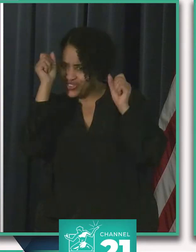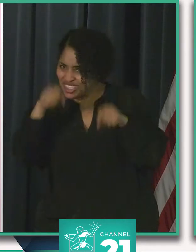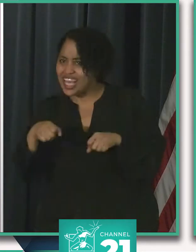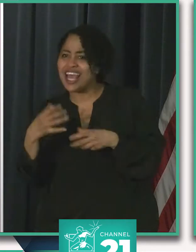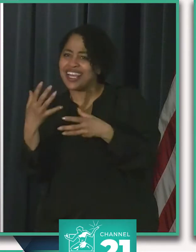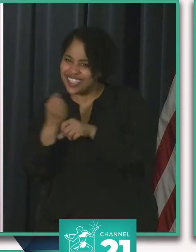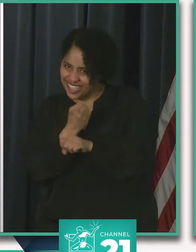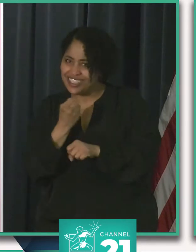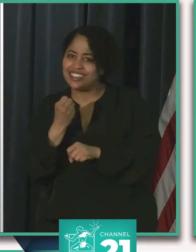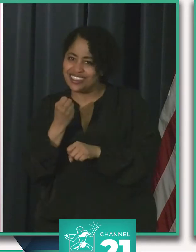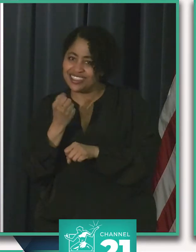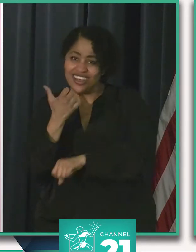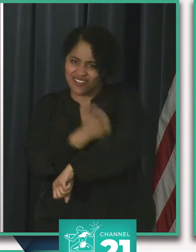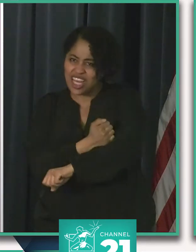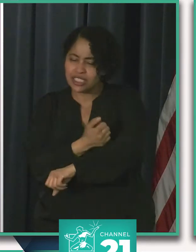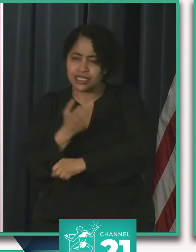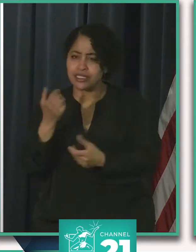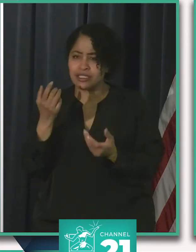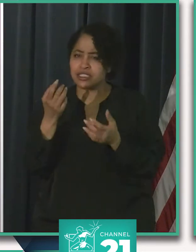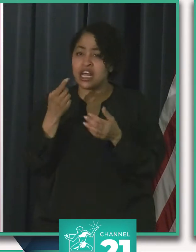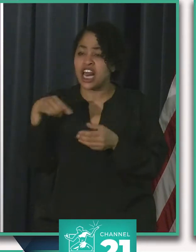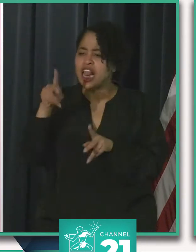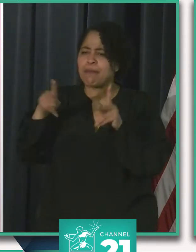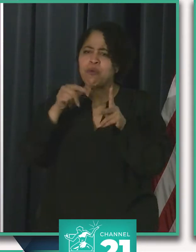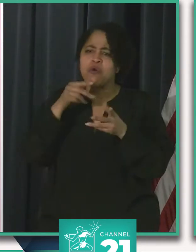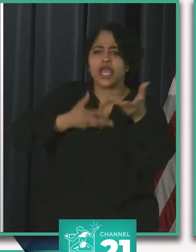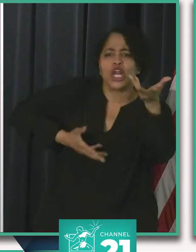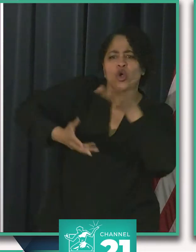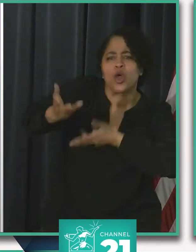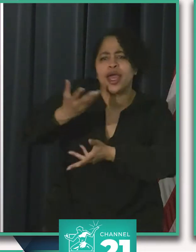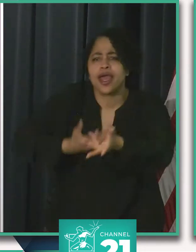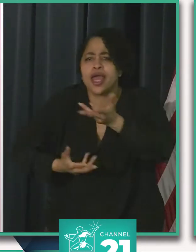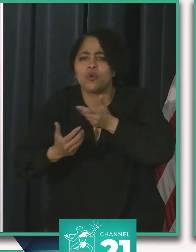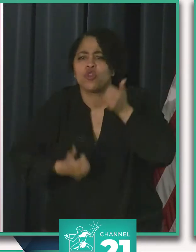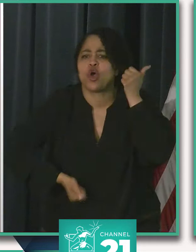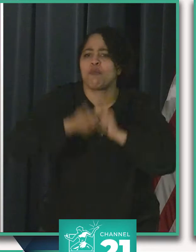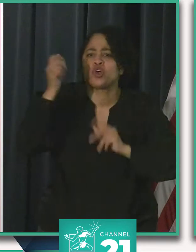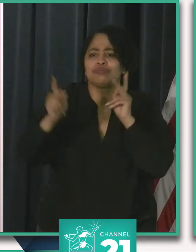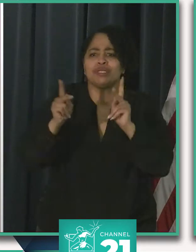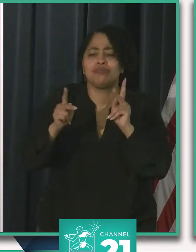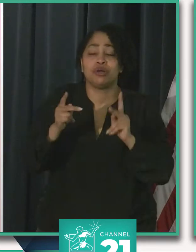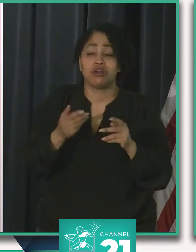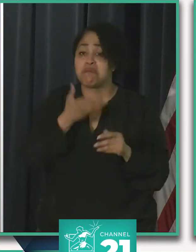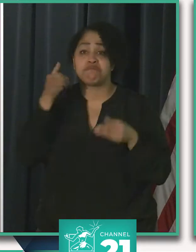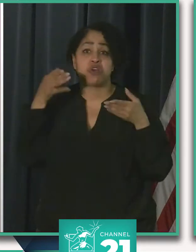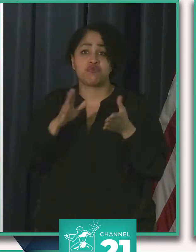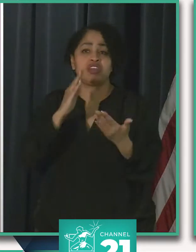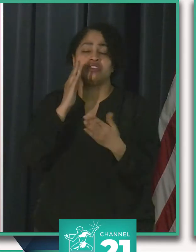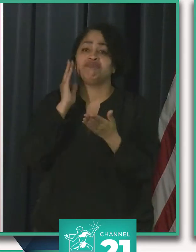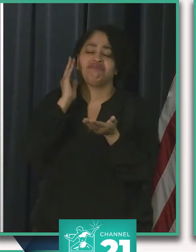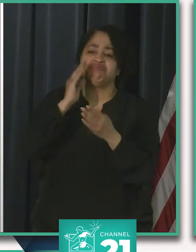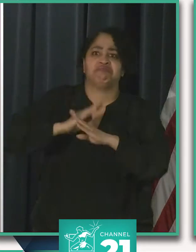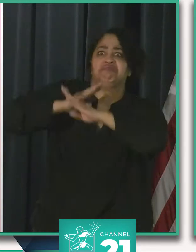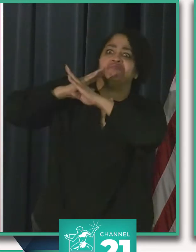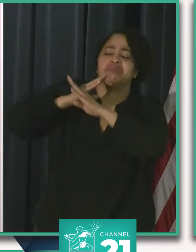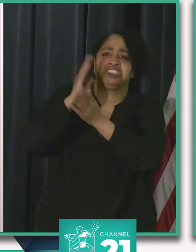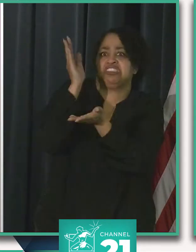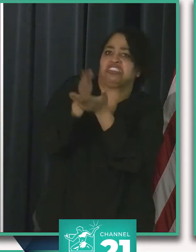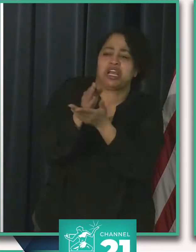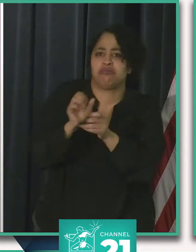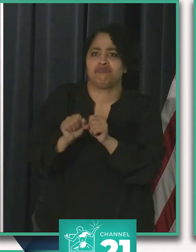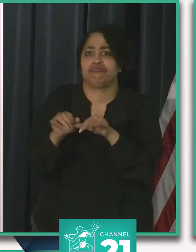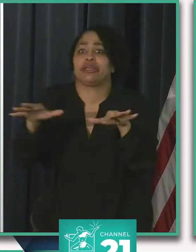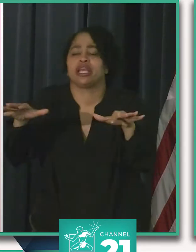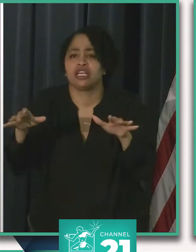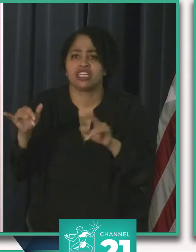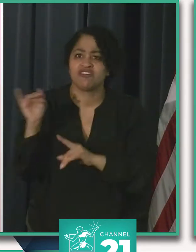can get the vaccine, because these are the folks who are interacting with the most people. And so the best way to stop this infection spread is to take those